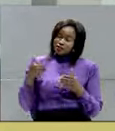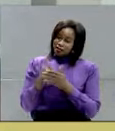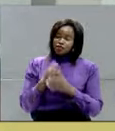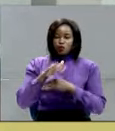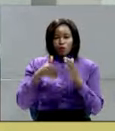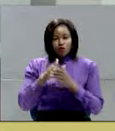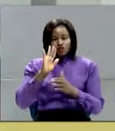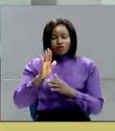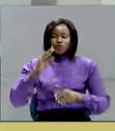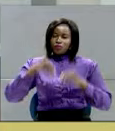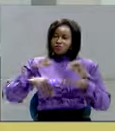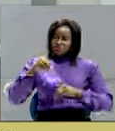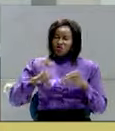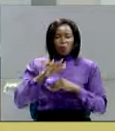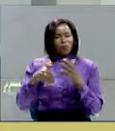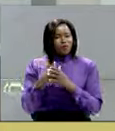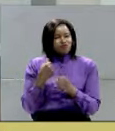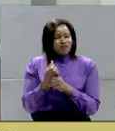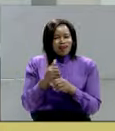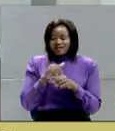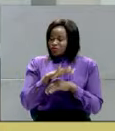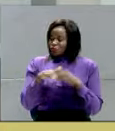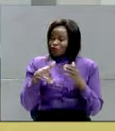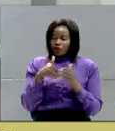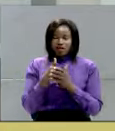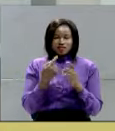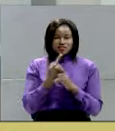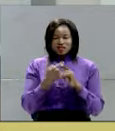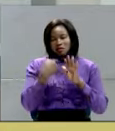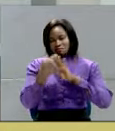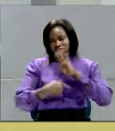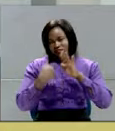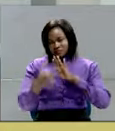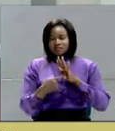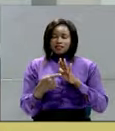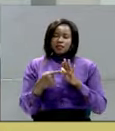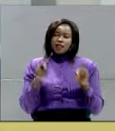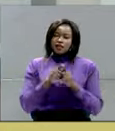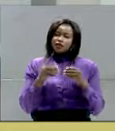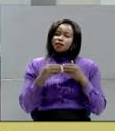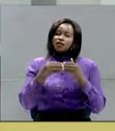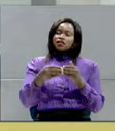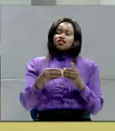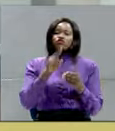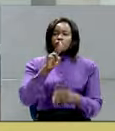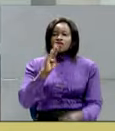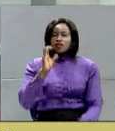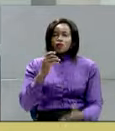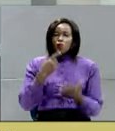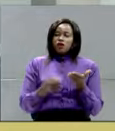contributions in all aspects that have made UBC what it is